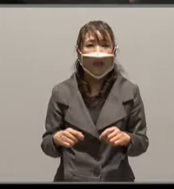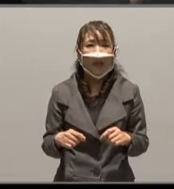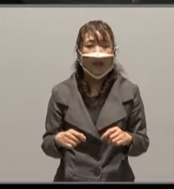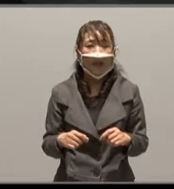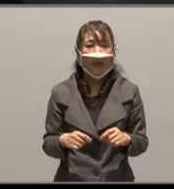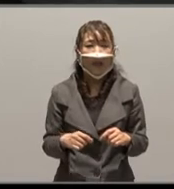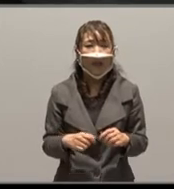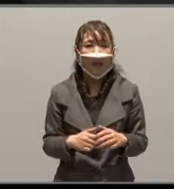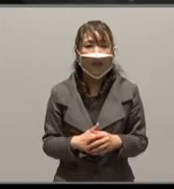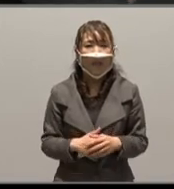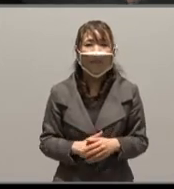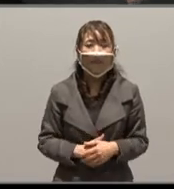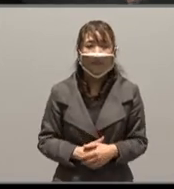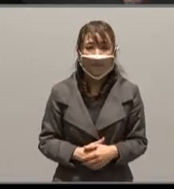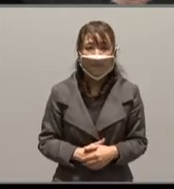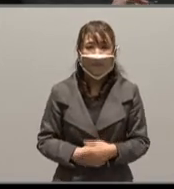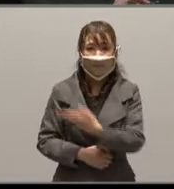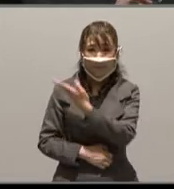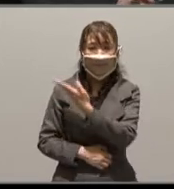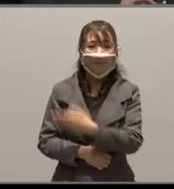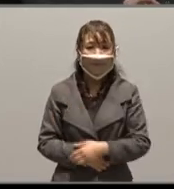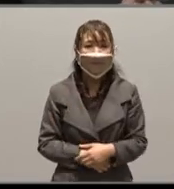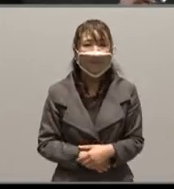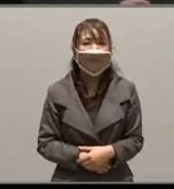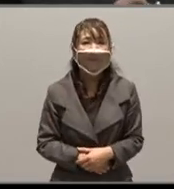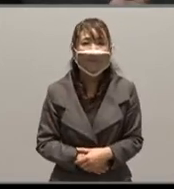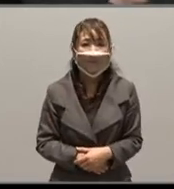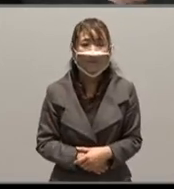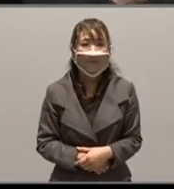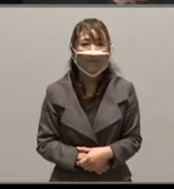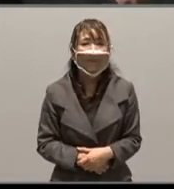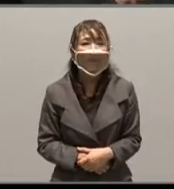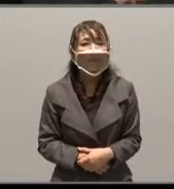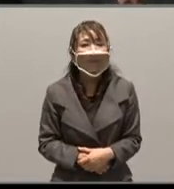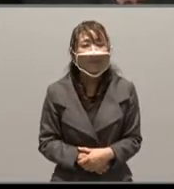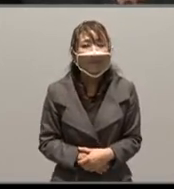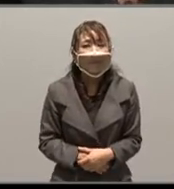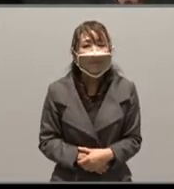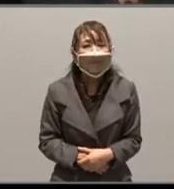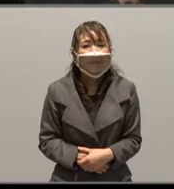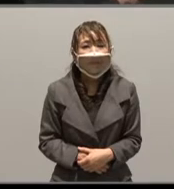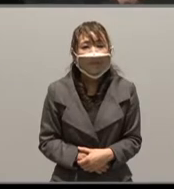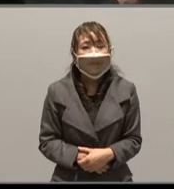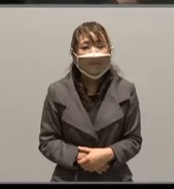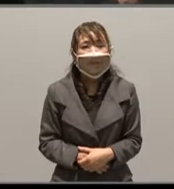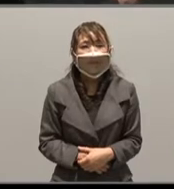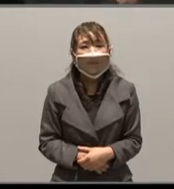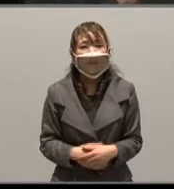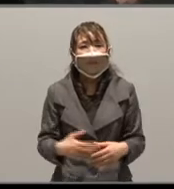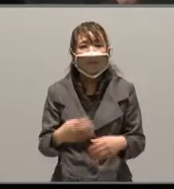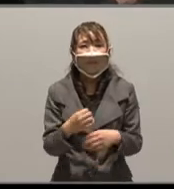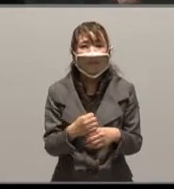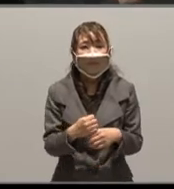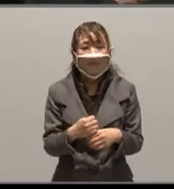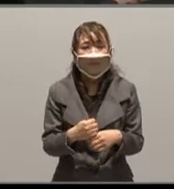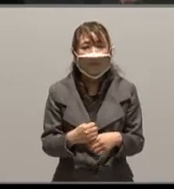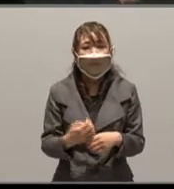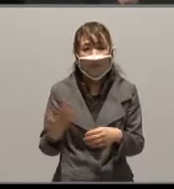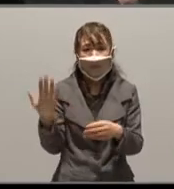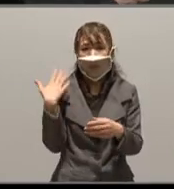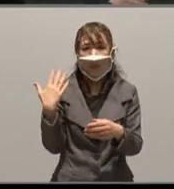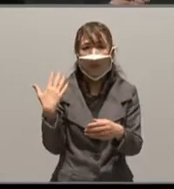diastolic blood pressures, and before and after, urban and forest. Looking at the